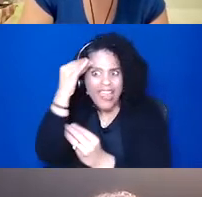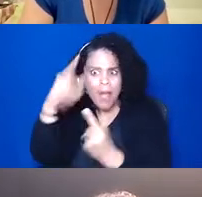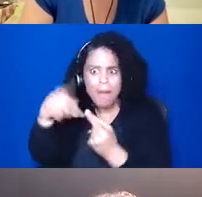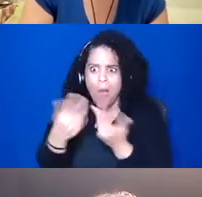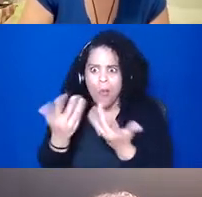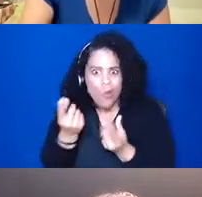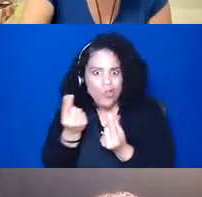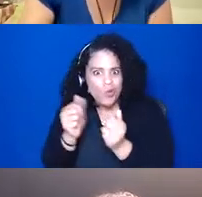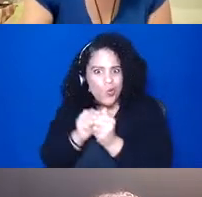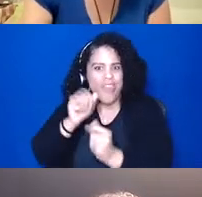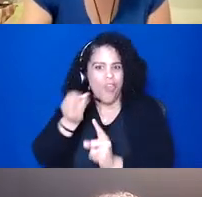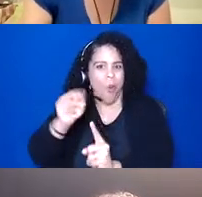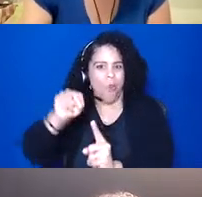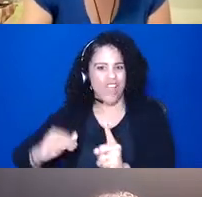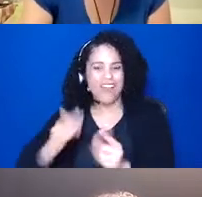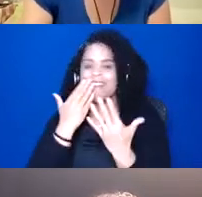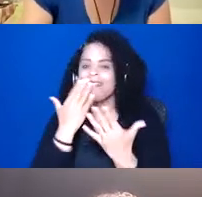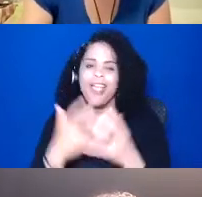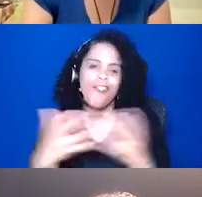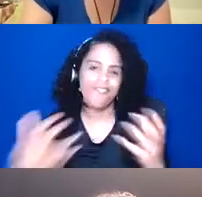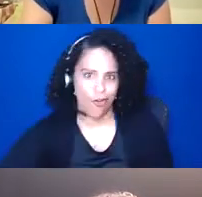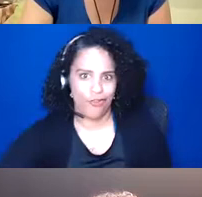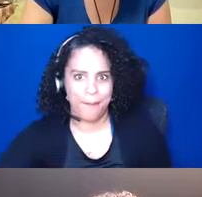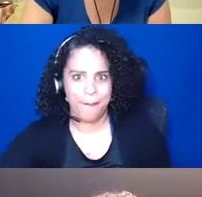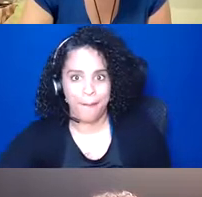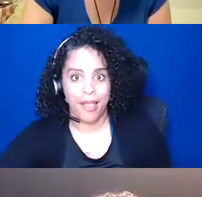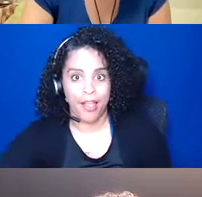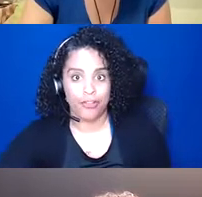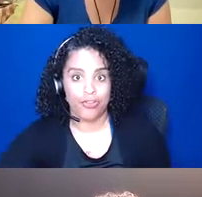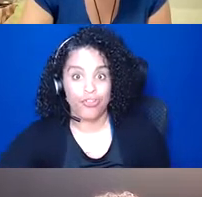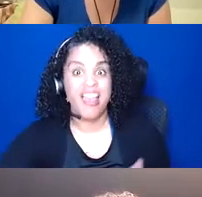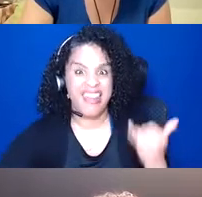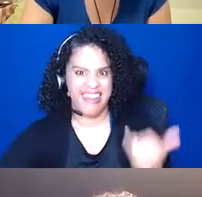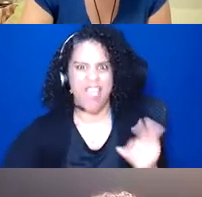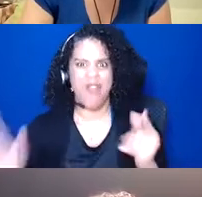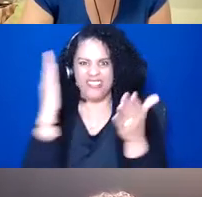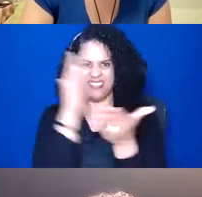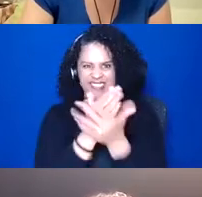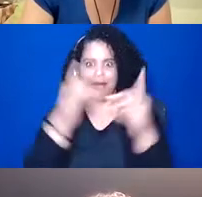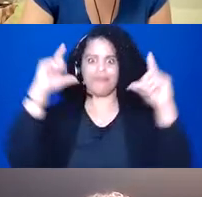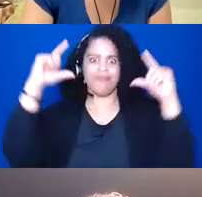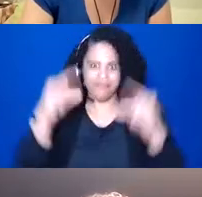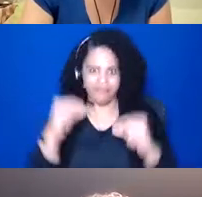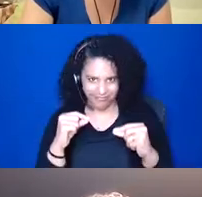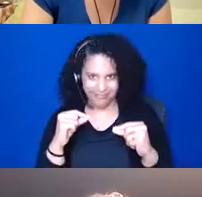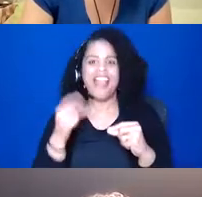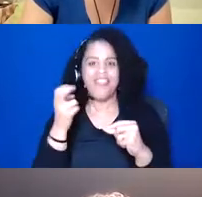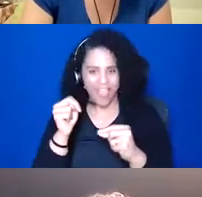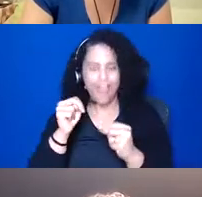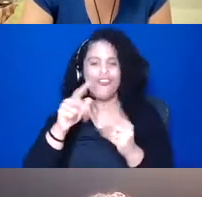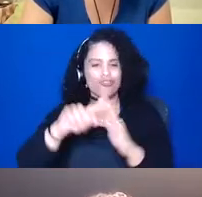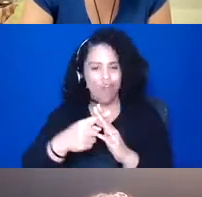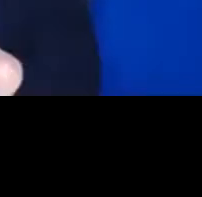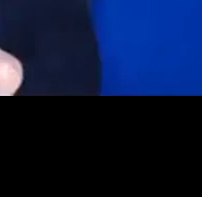child. So thank you very much. I'm going to stop my screen share now and we'll start the question and